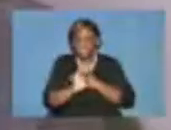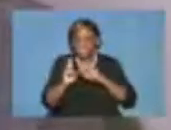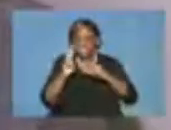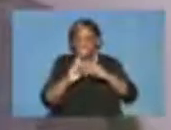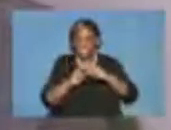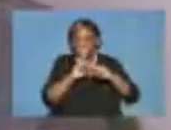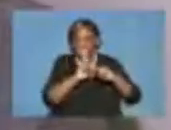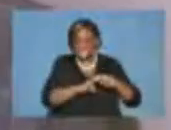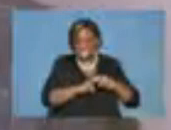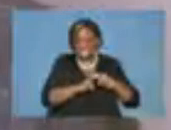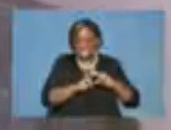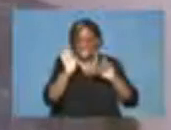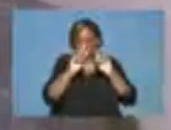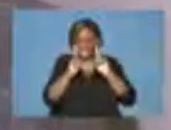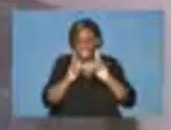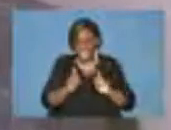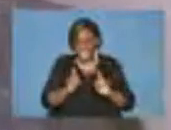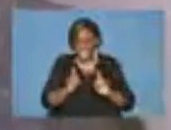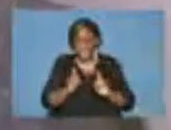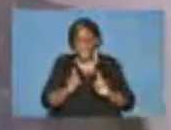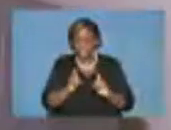a certification exam at the end of that